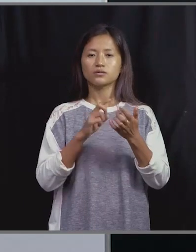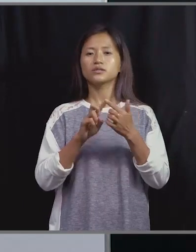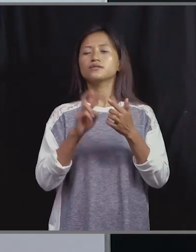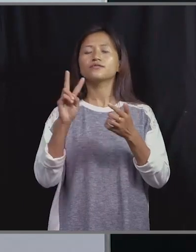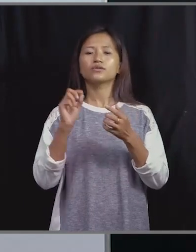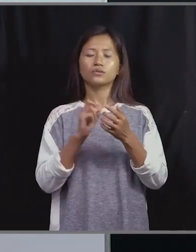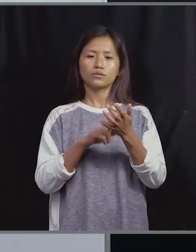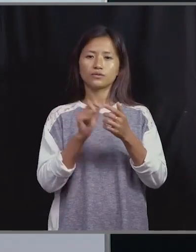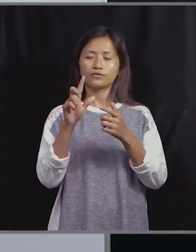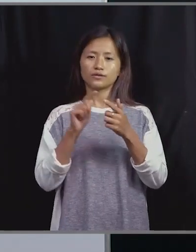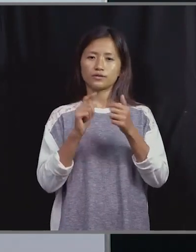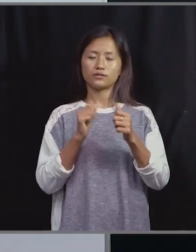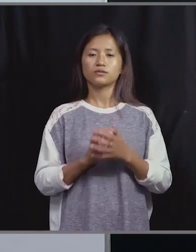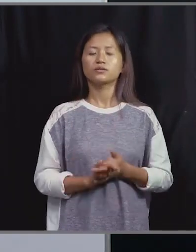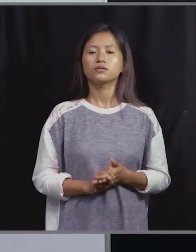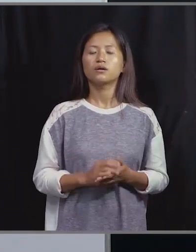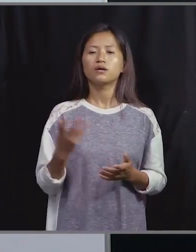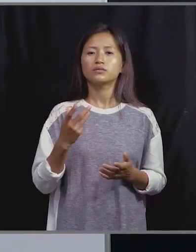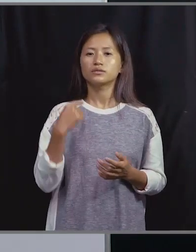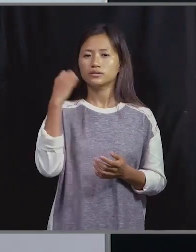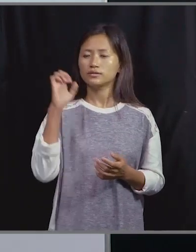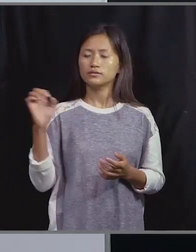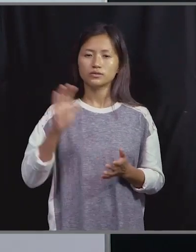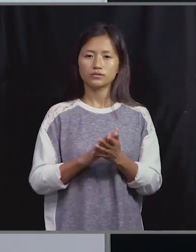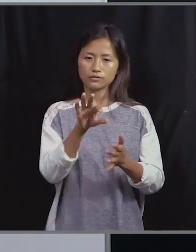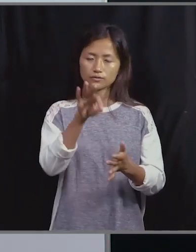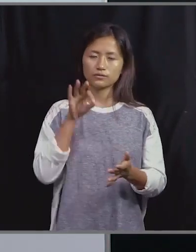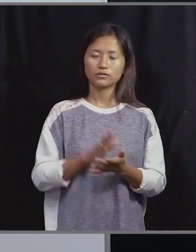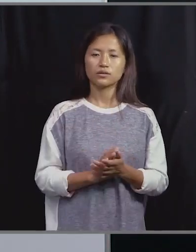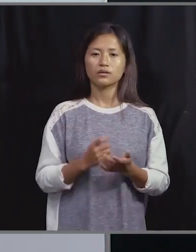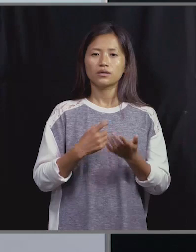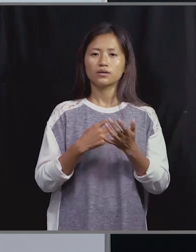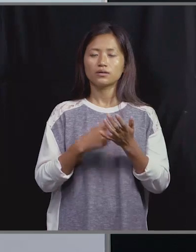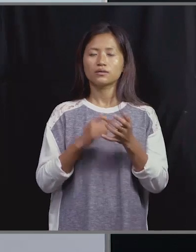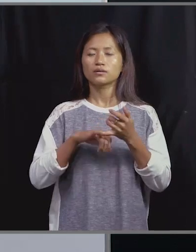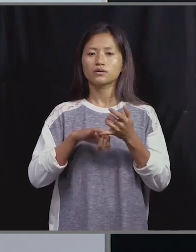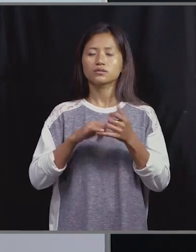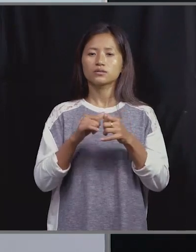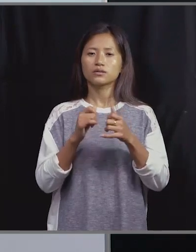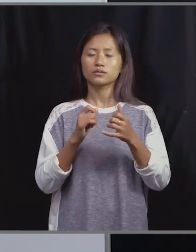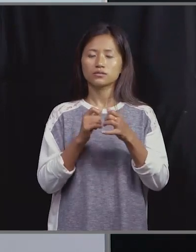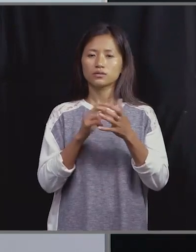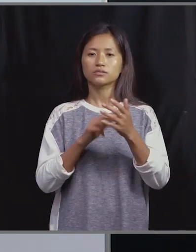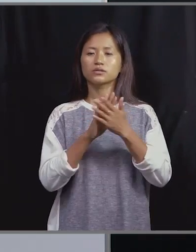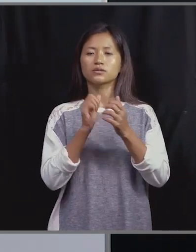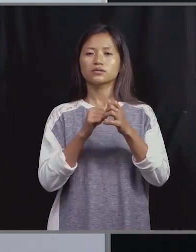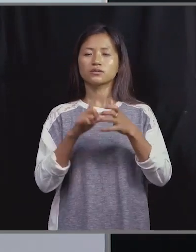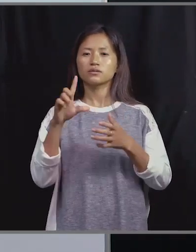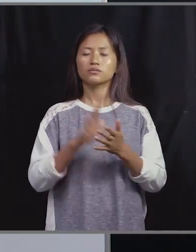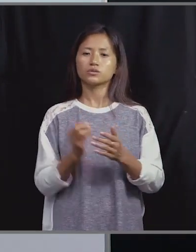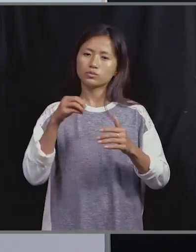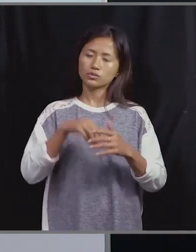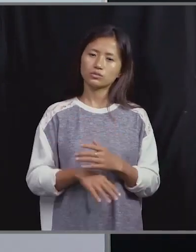their exploitation. However, you will find that the Santal rebellion was crushed or was put to